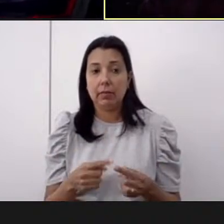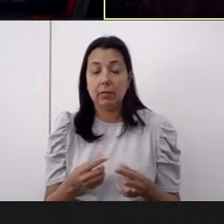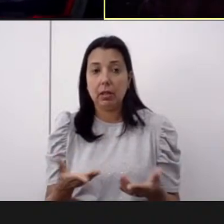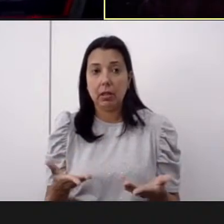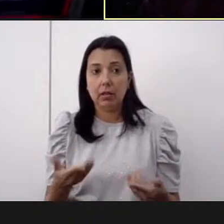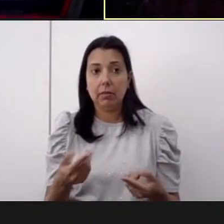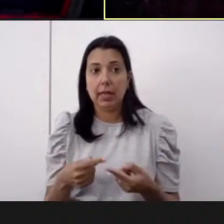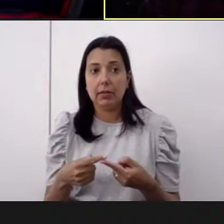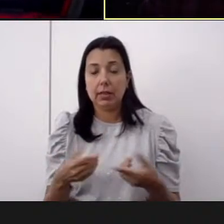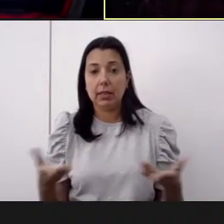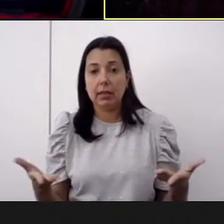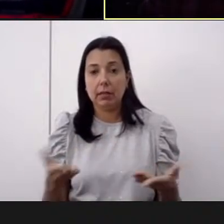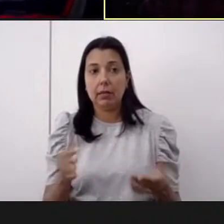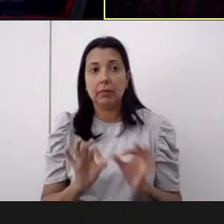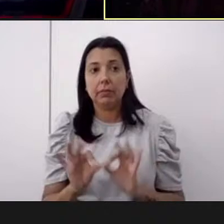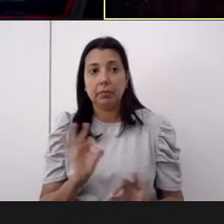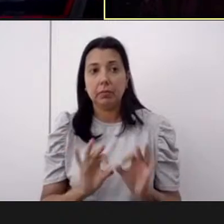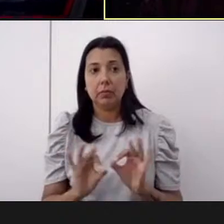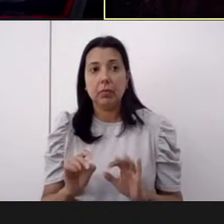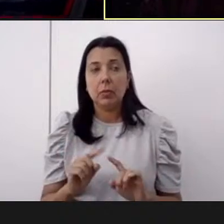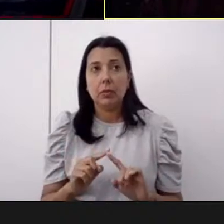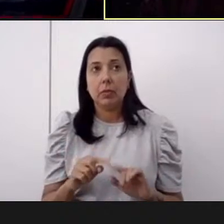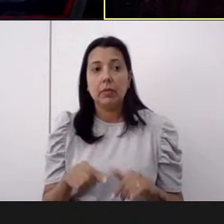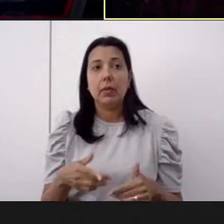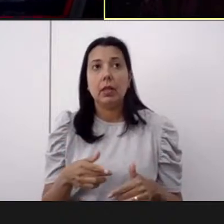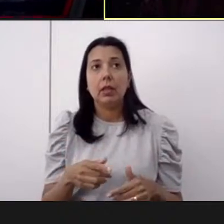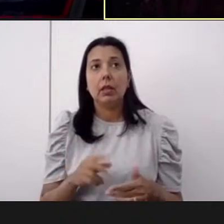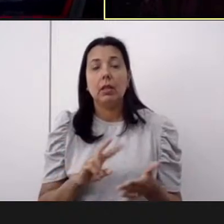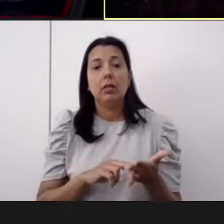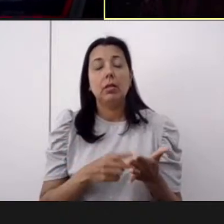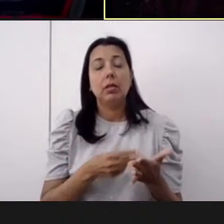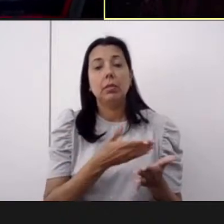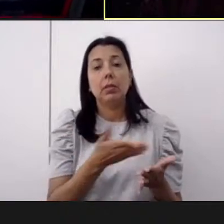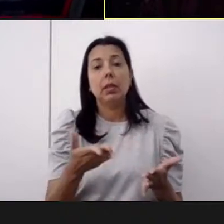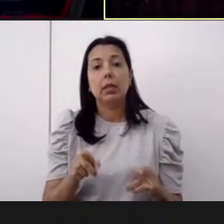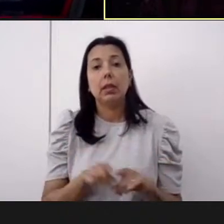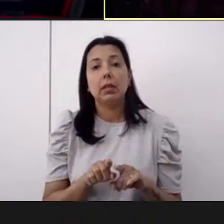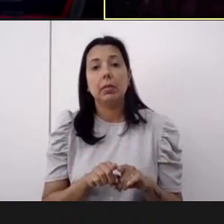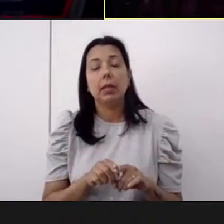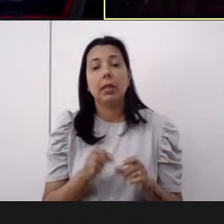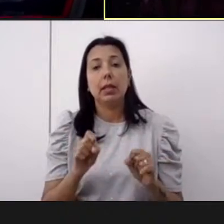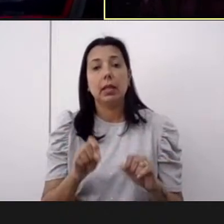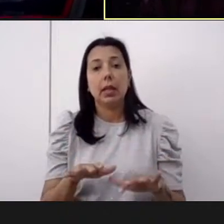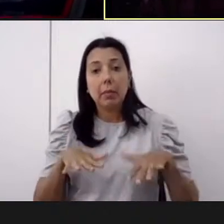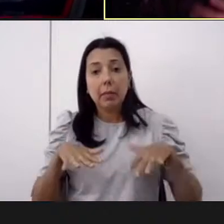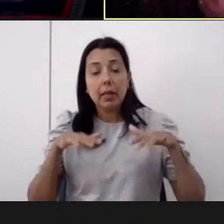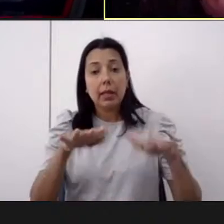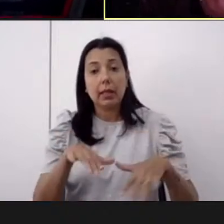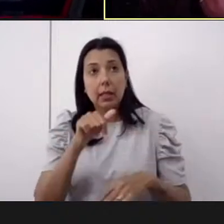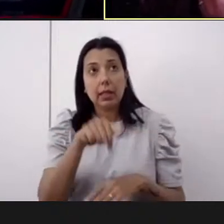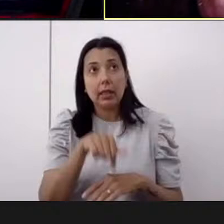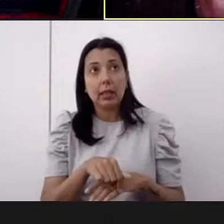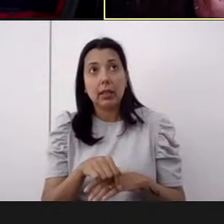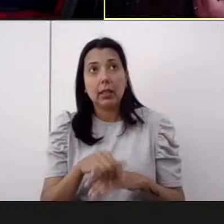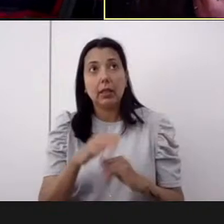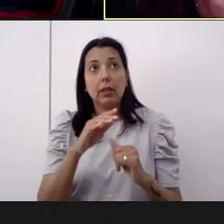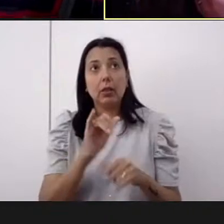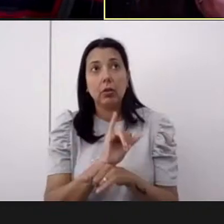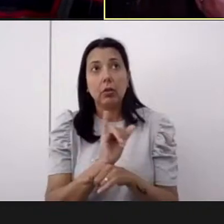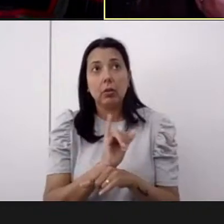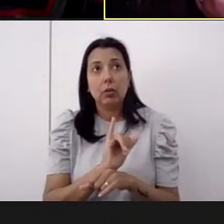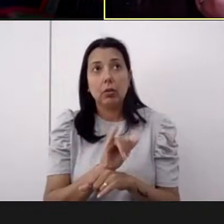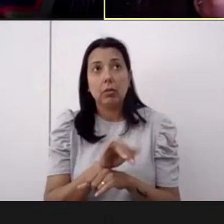the audience who's on YouTube to following us. So